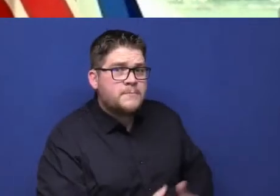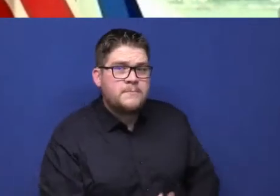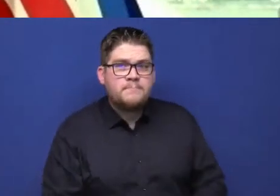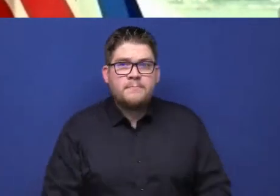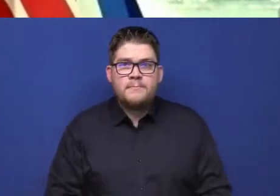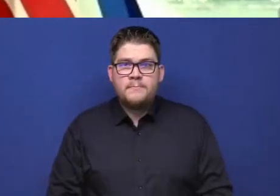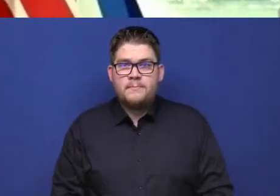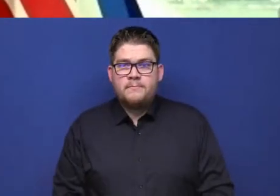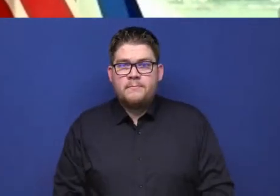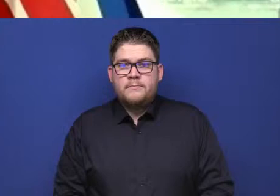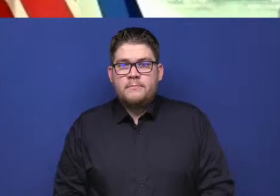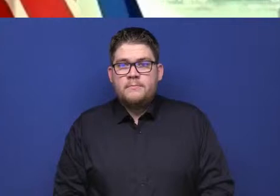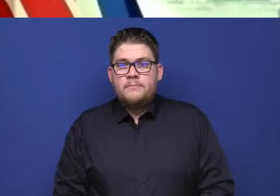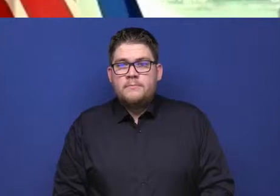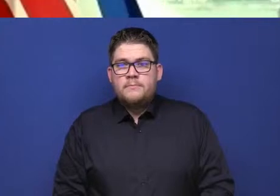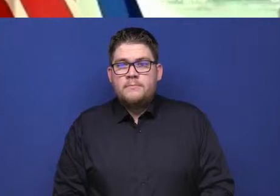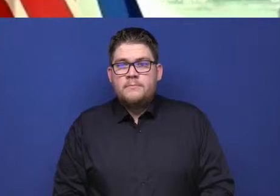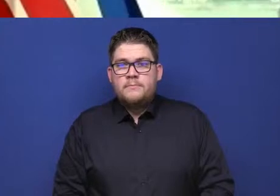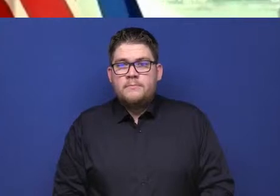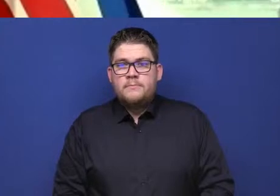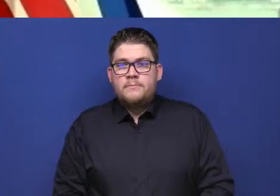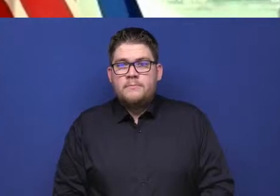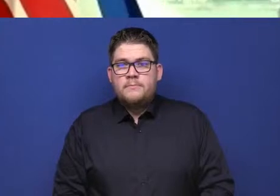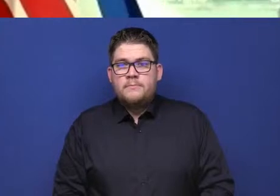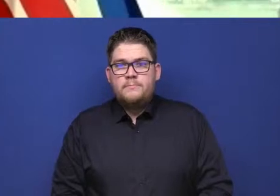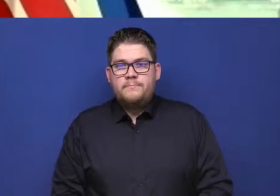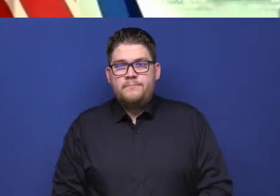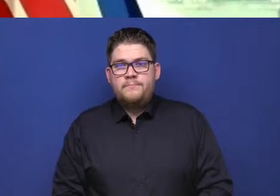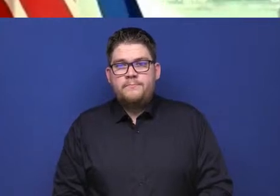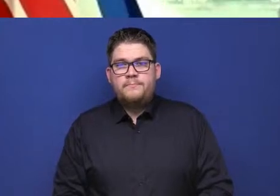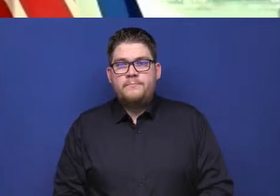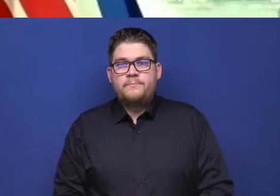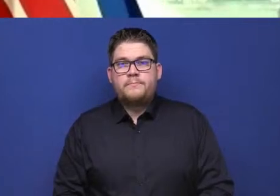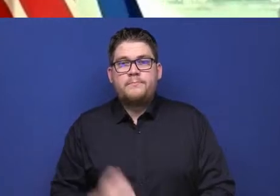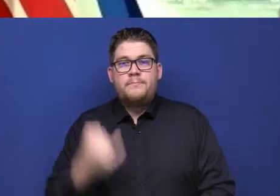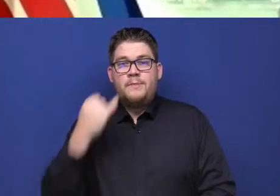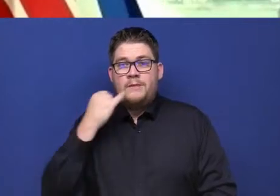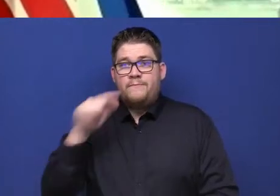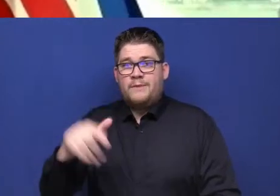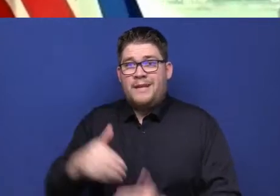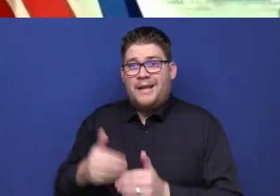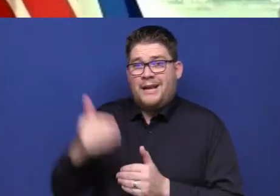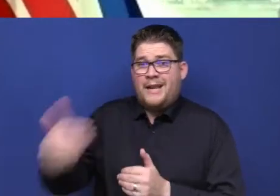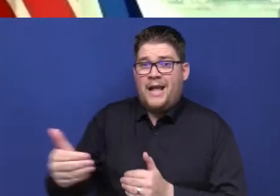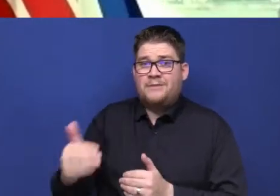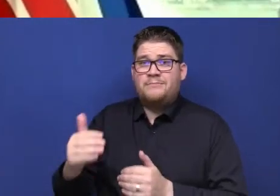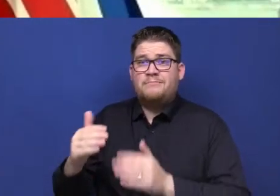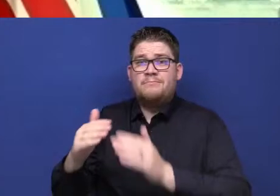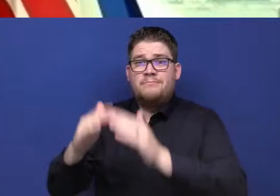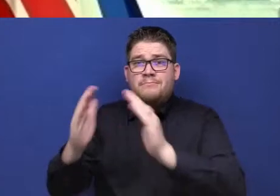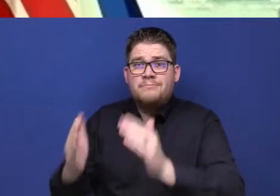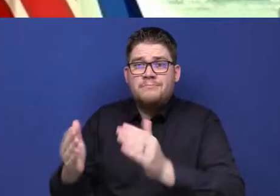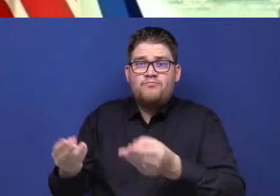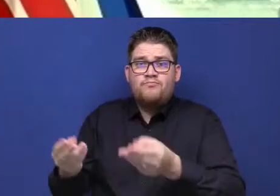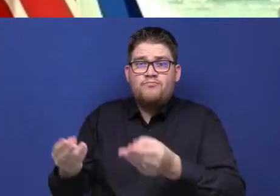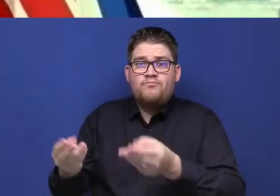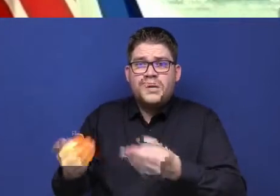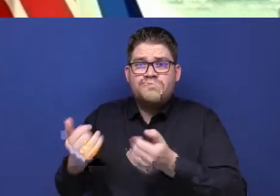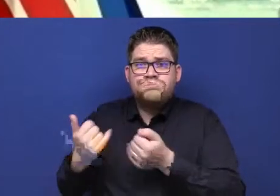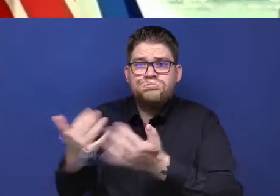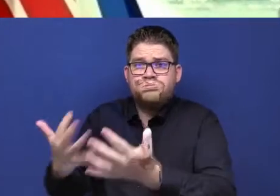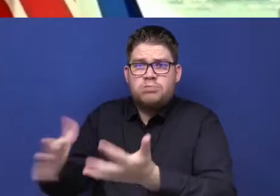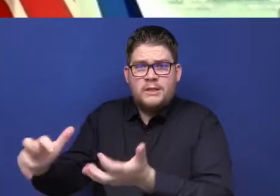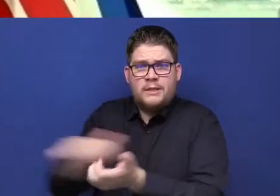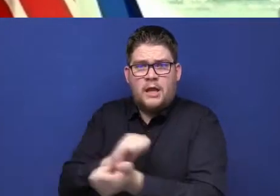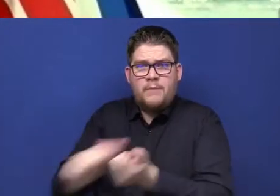What can be done and is going to be done for them to find housing now, find schools for their